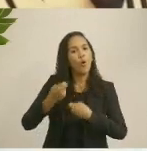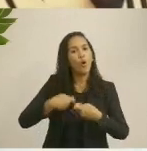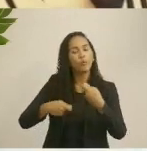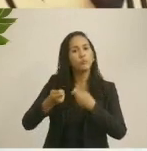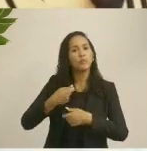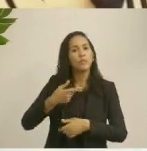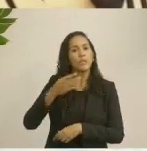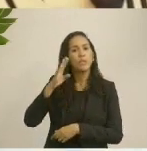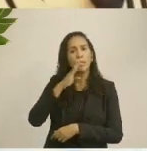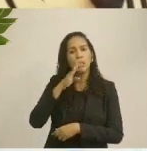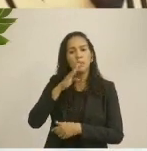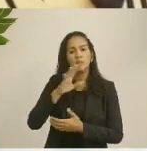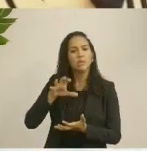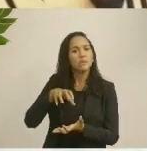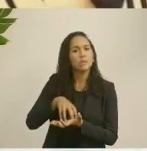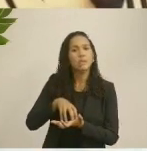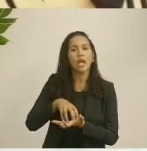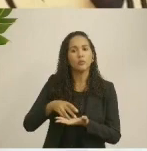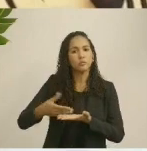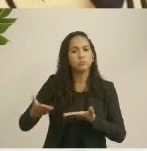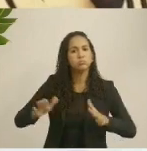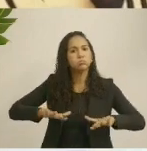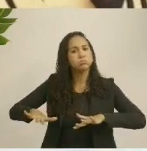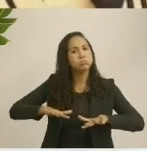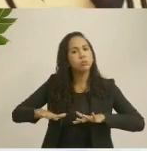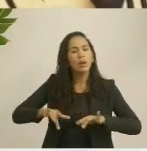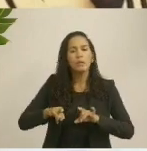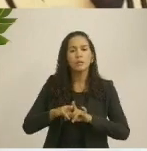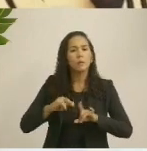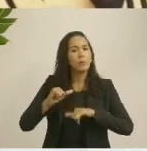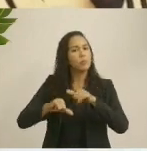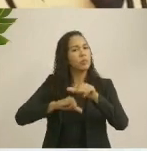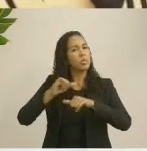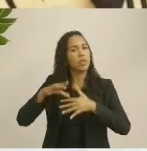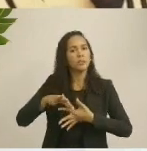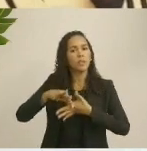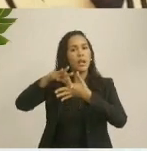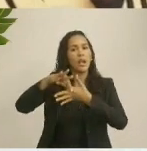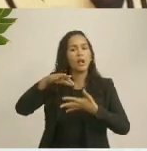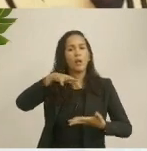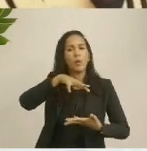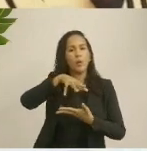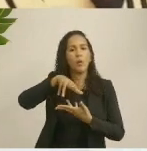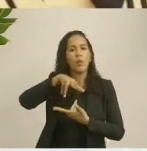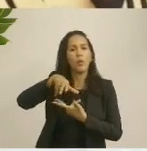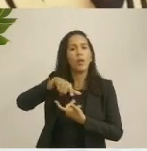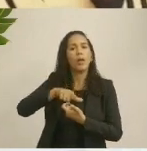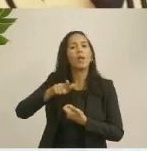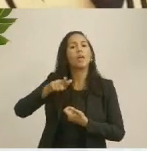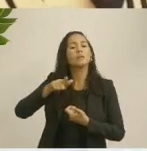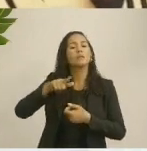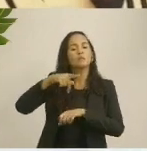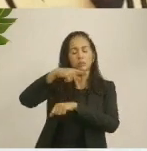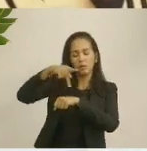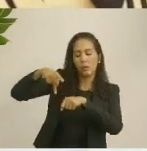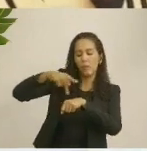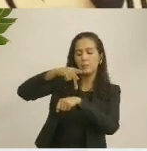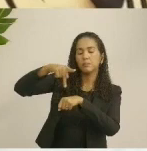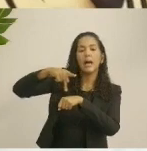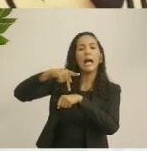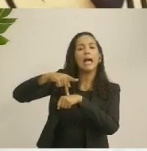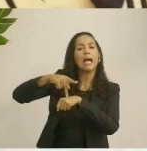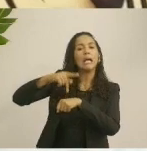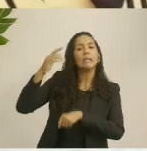a changing global leadership in the hands of the countries who know what is important